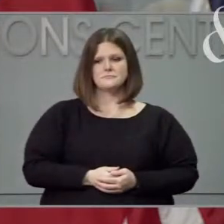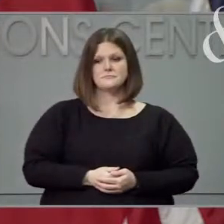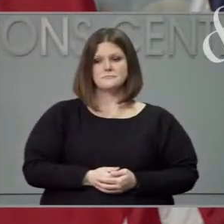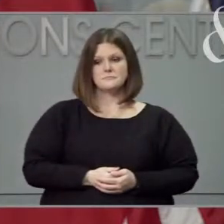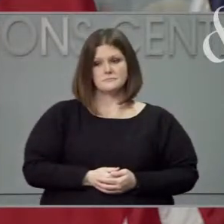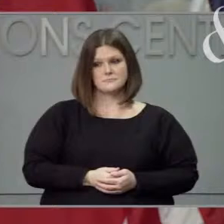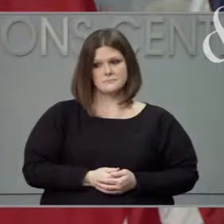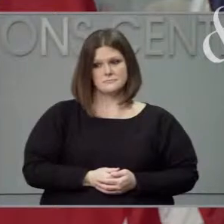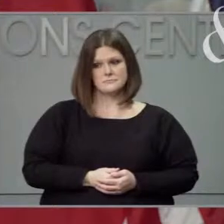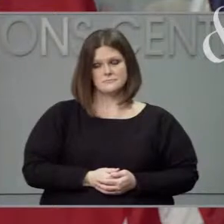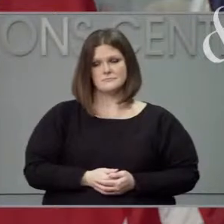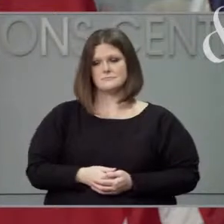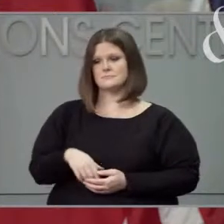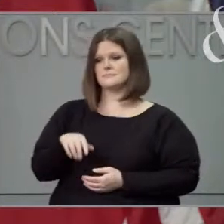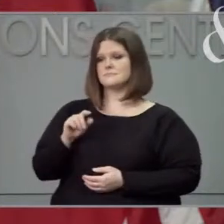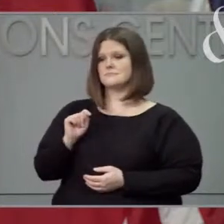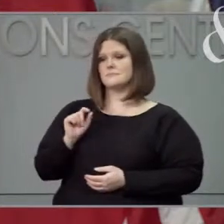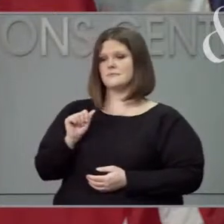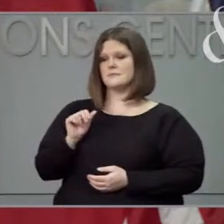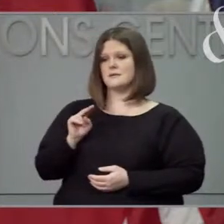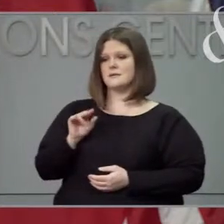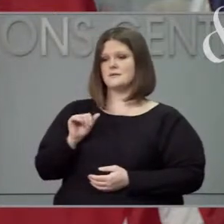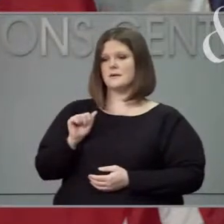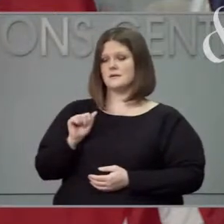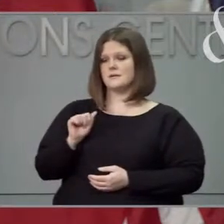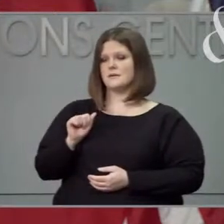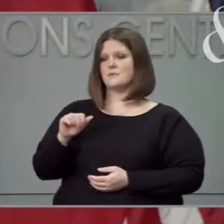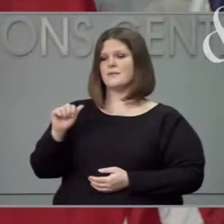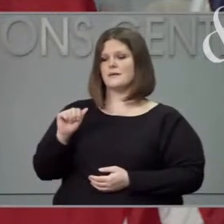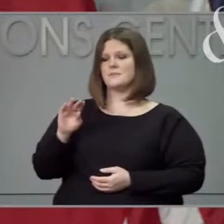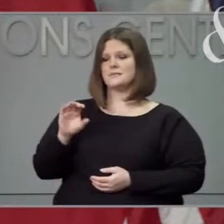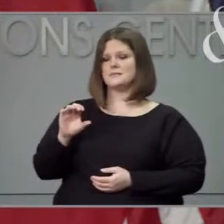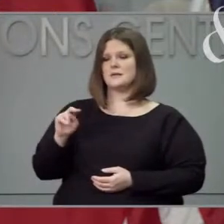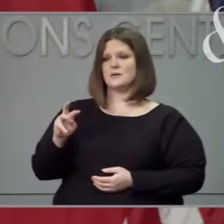Next question is from Tanya Simpson with ABC News.